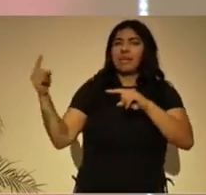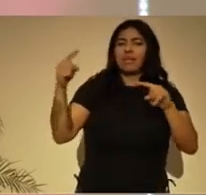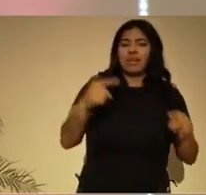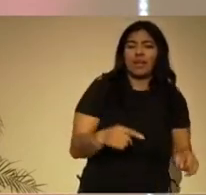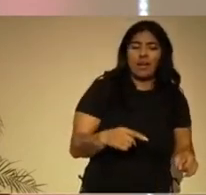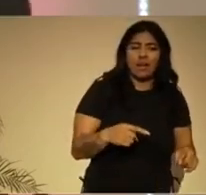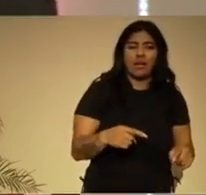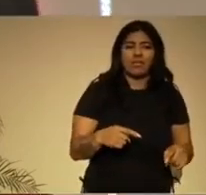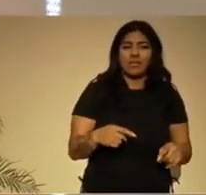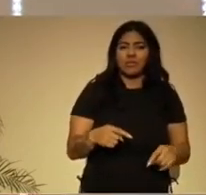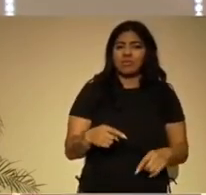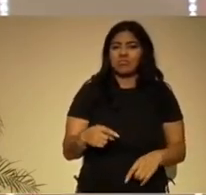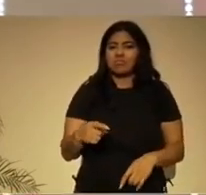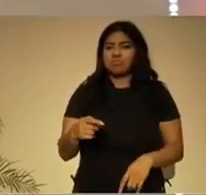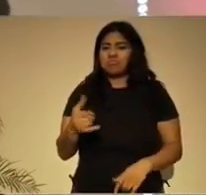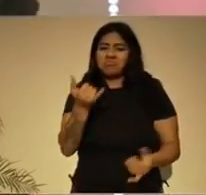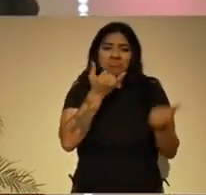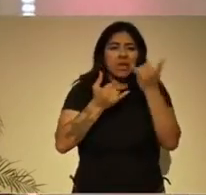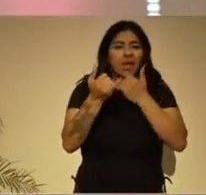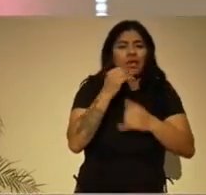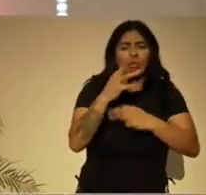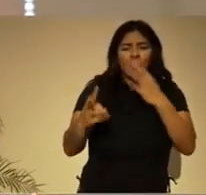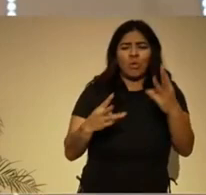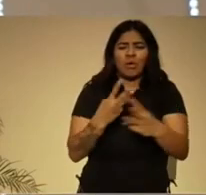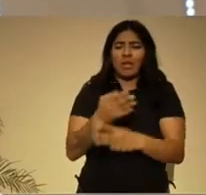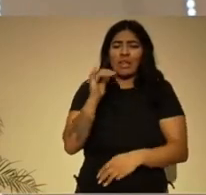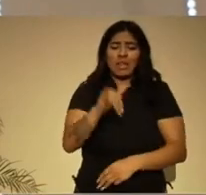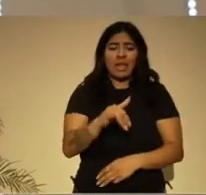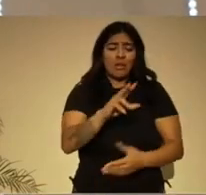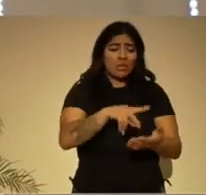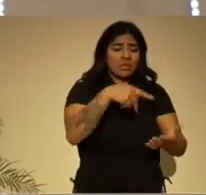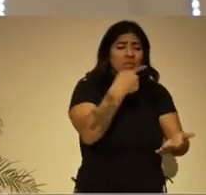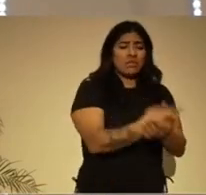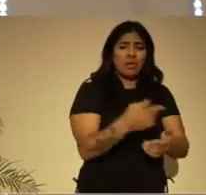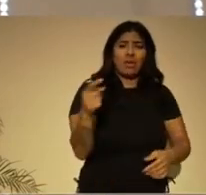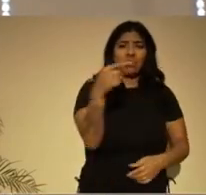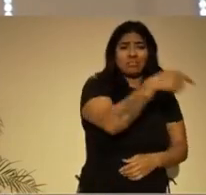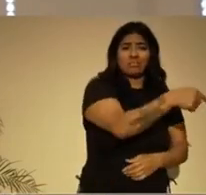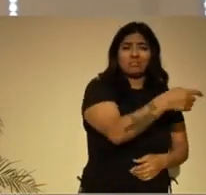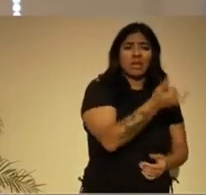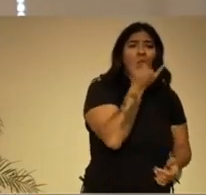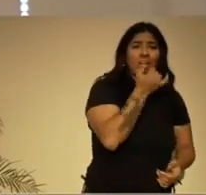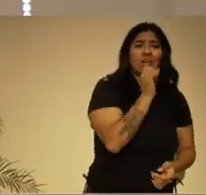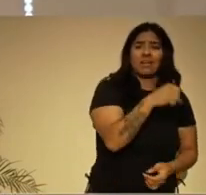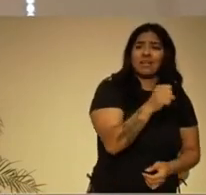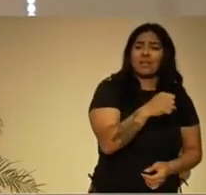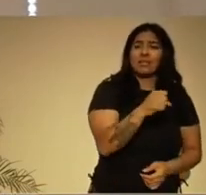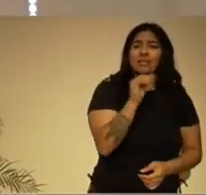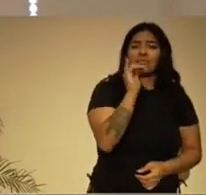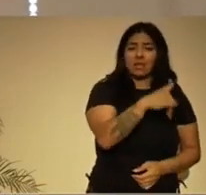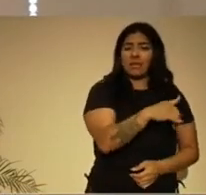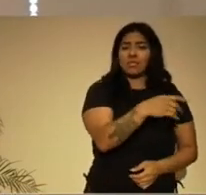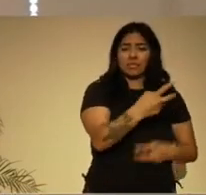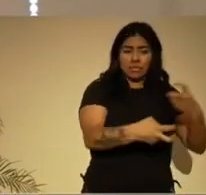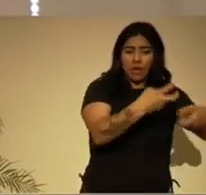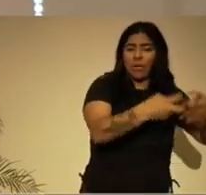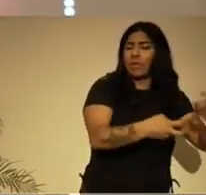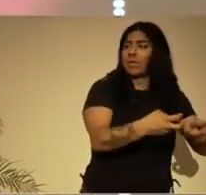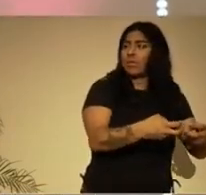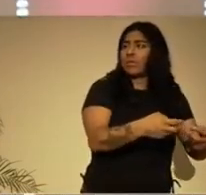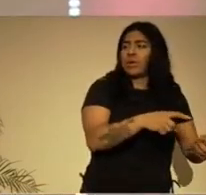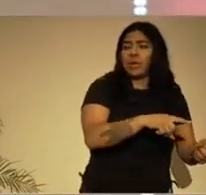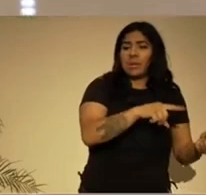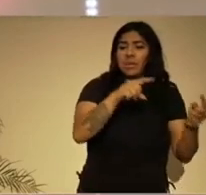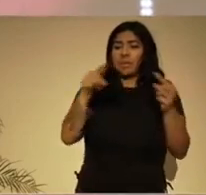That was the beginning of time. That was the fall of man. That's where it went wrong. That was the problem. He's saying,